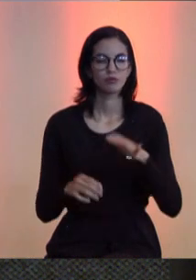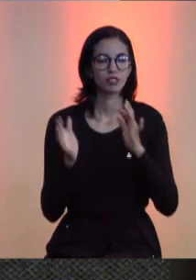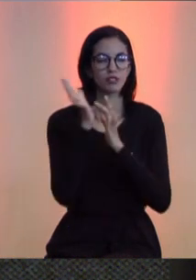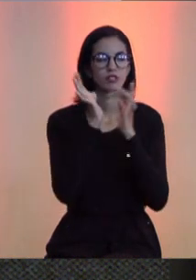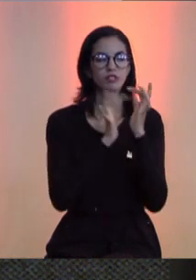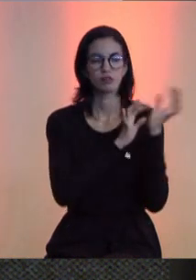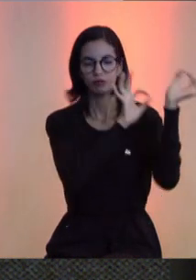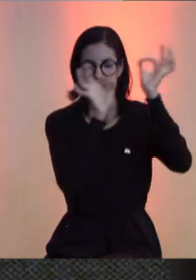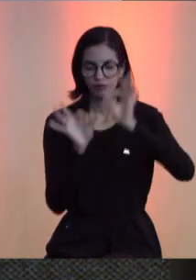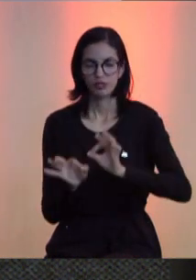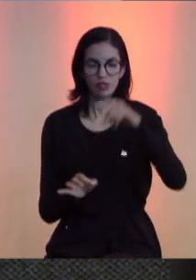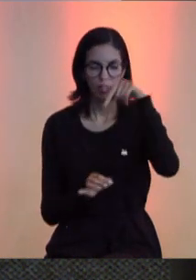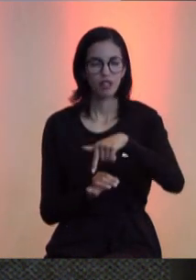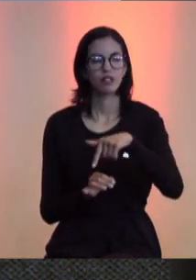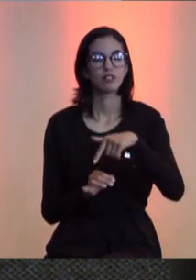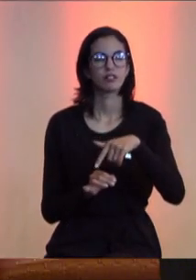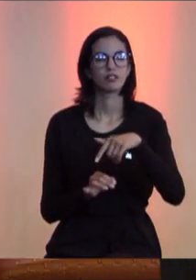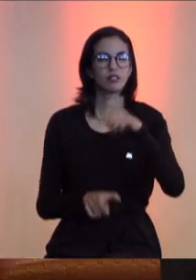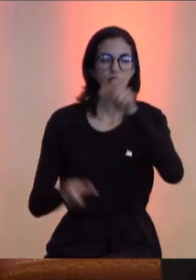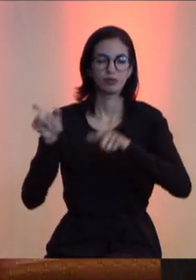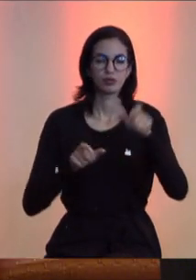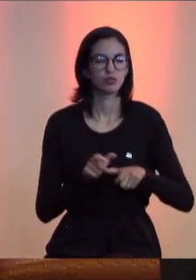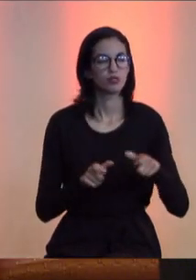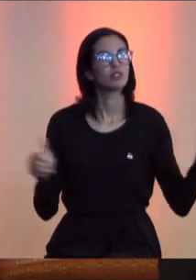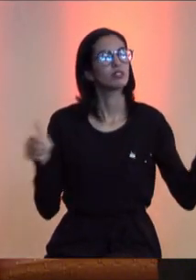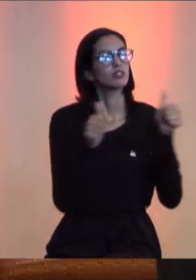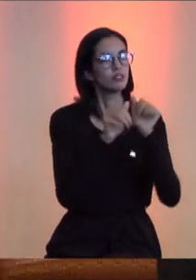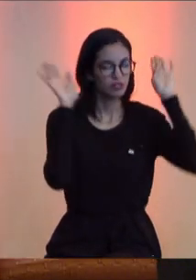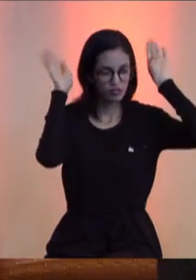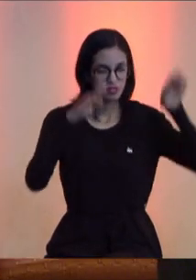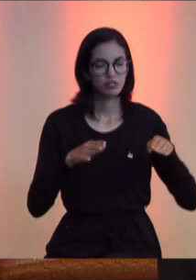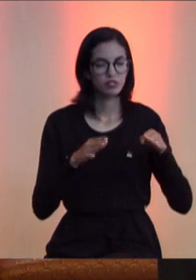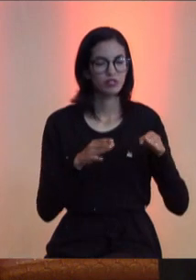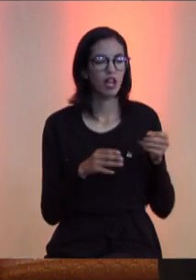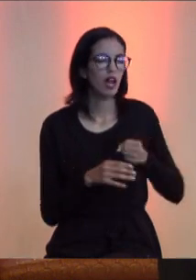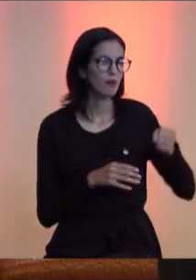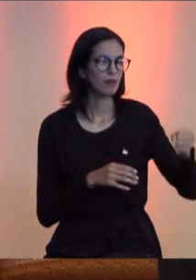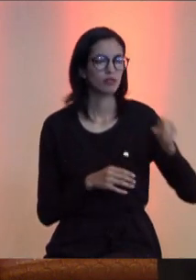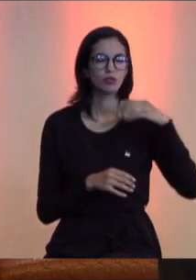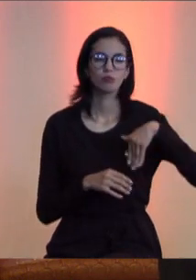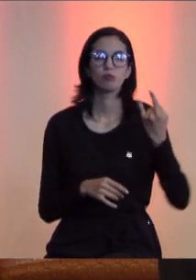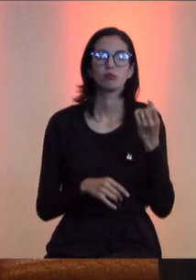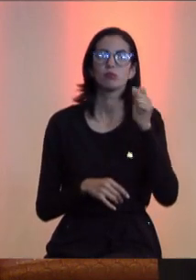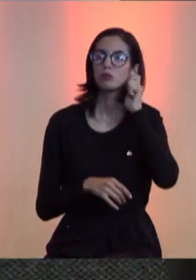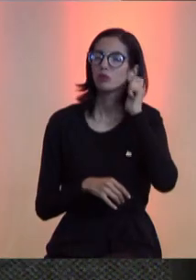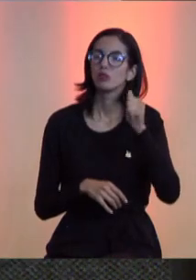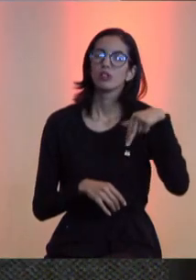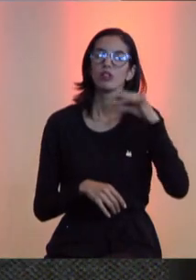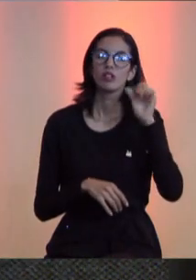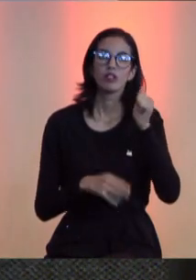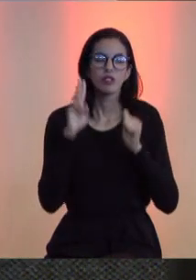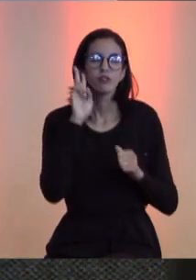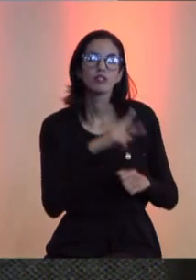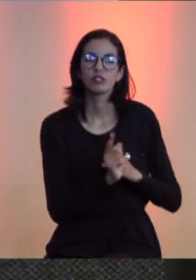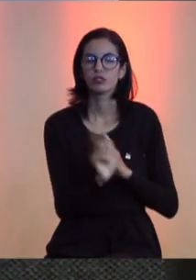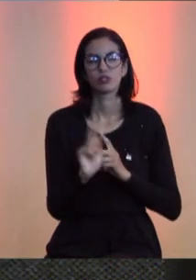they not see Muganda speaking. Que no vean a Muganda hablando. But may they hear the voice of Jesus